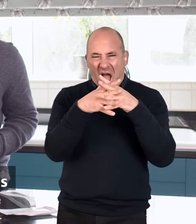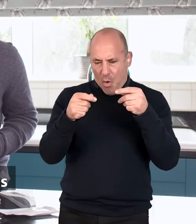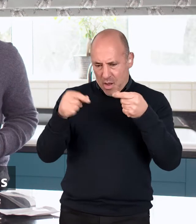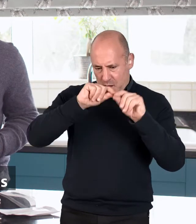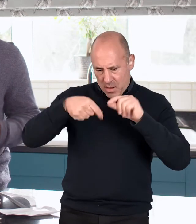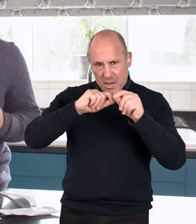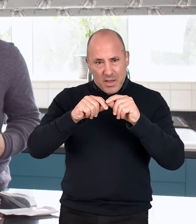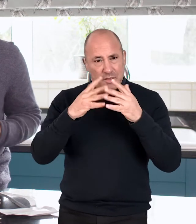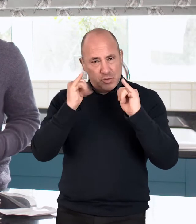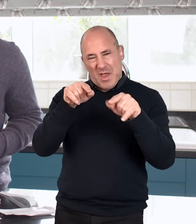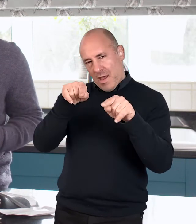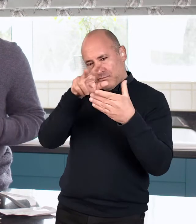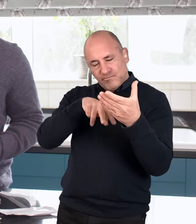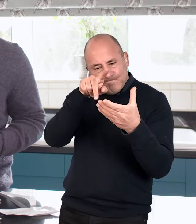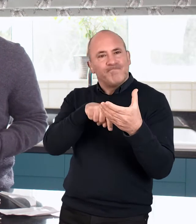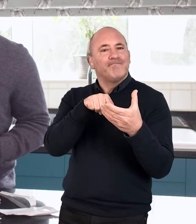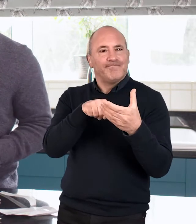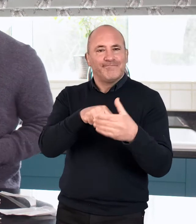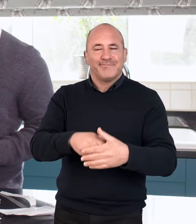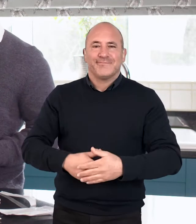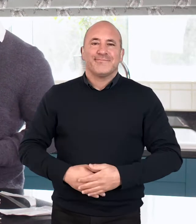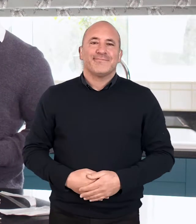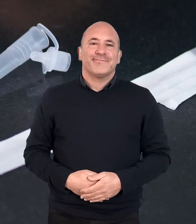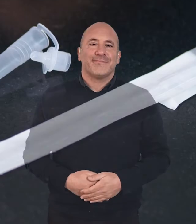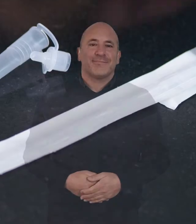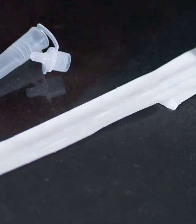pack closely for how you package the test up.